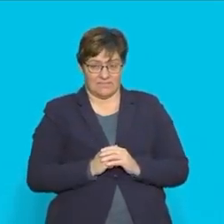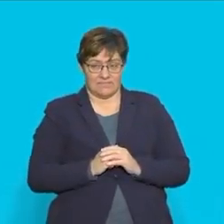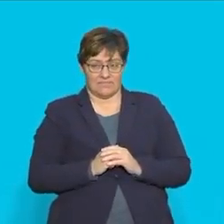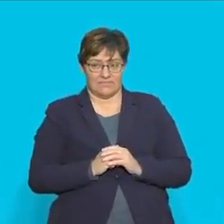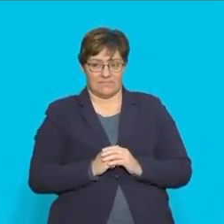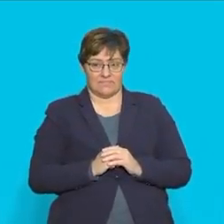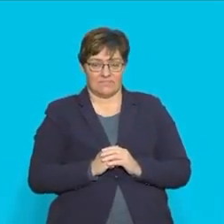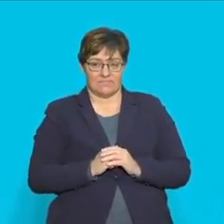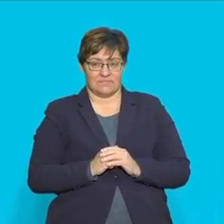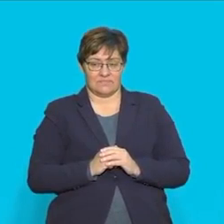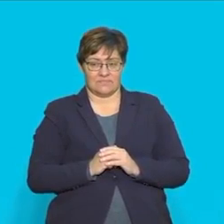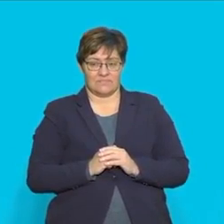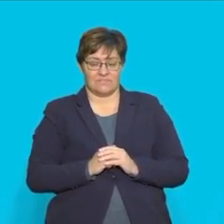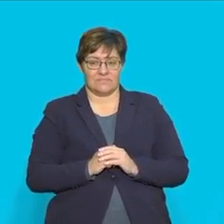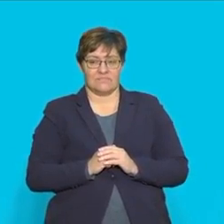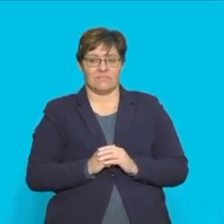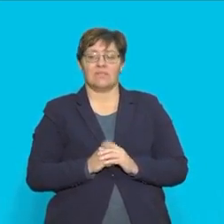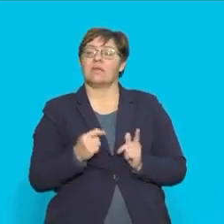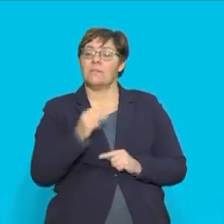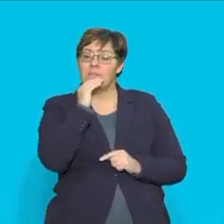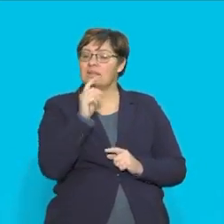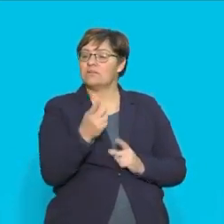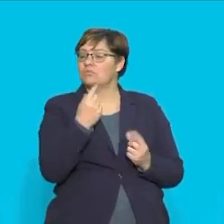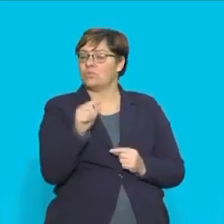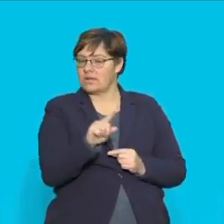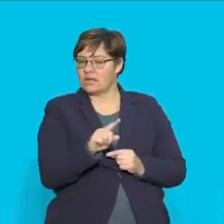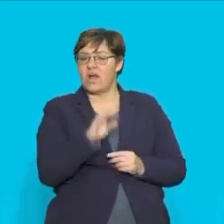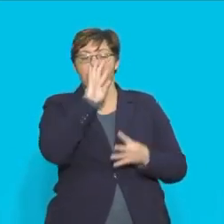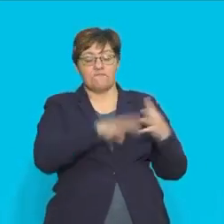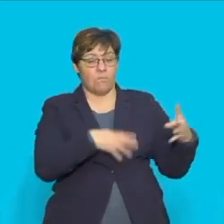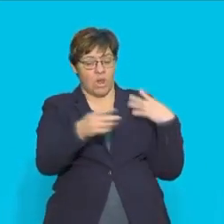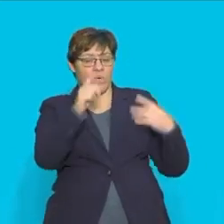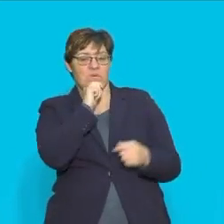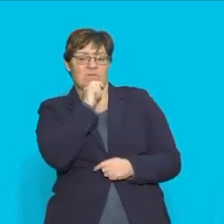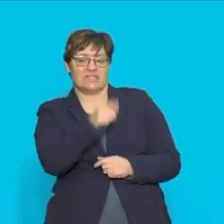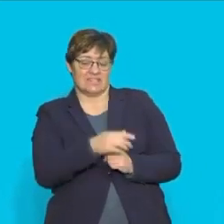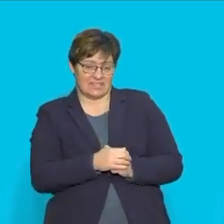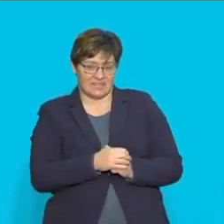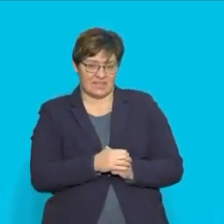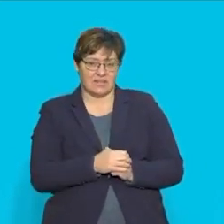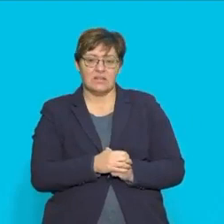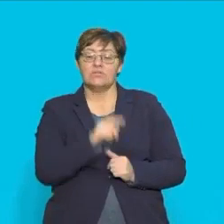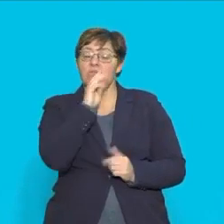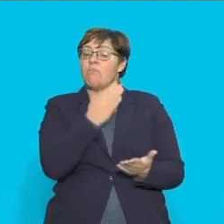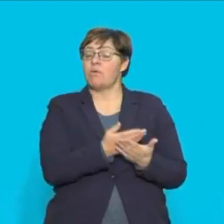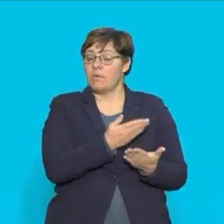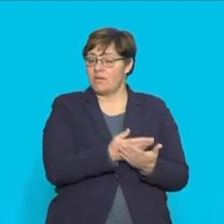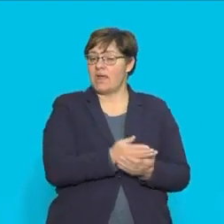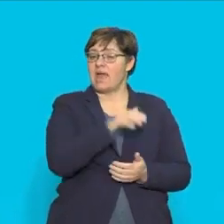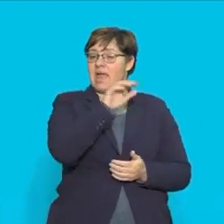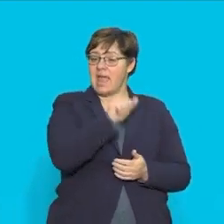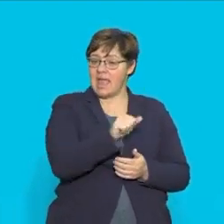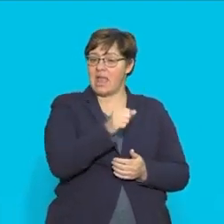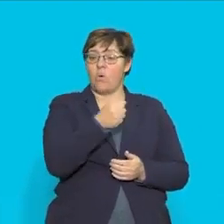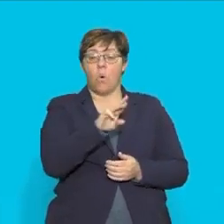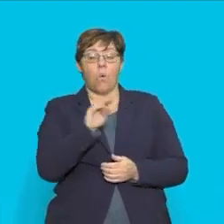0.9. Okay. Then what we can do, we can use this formula. This formula will be given to you, that the probability of